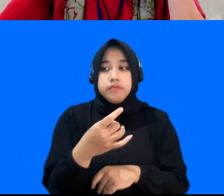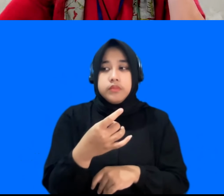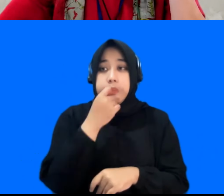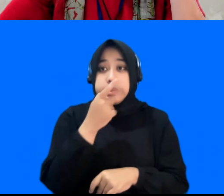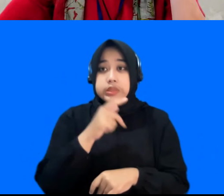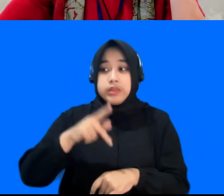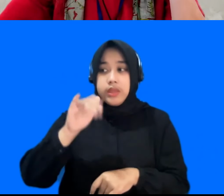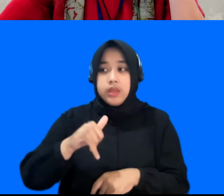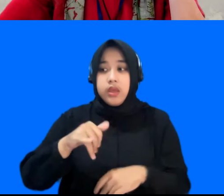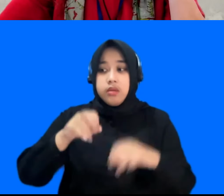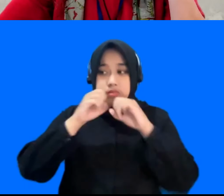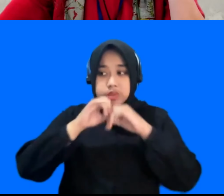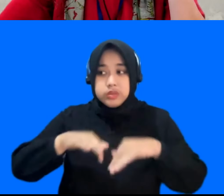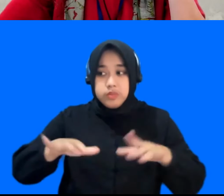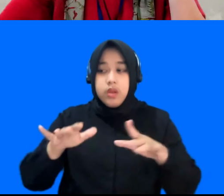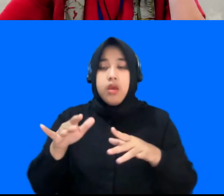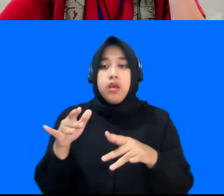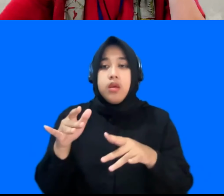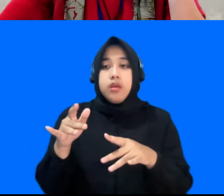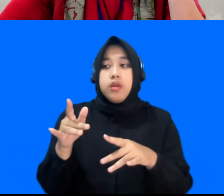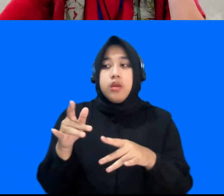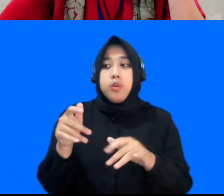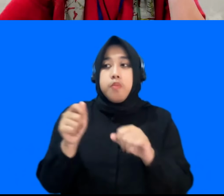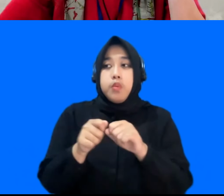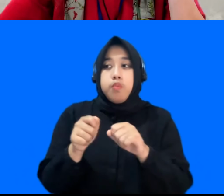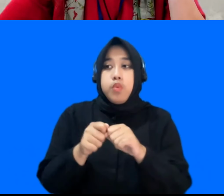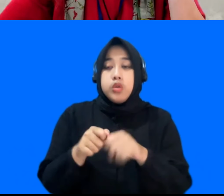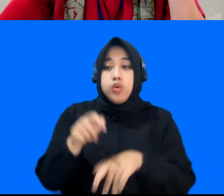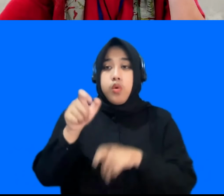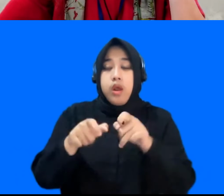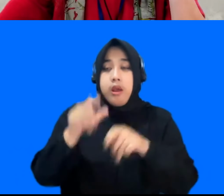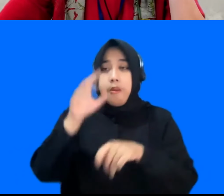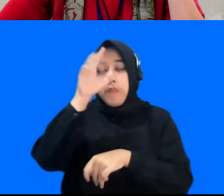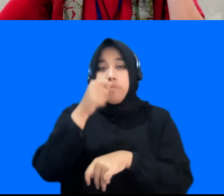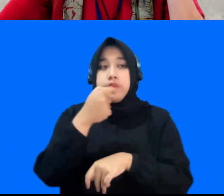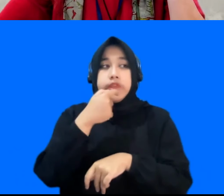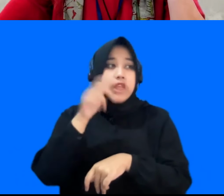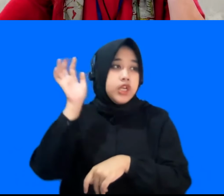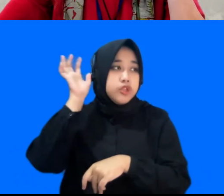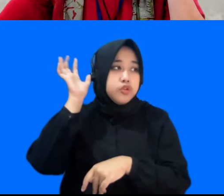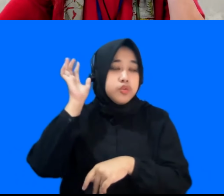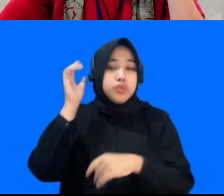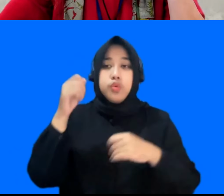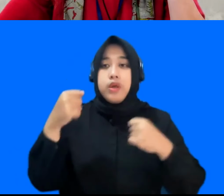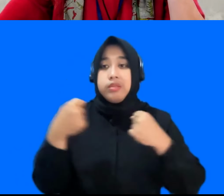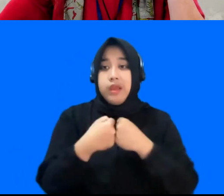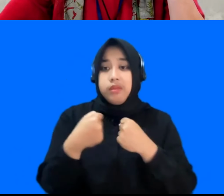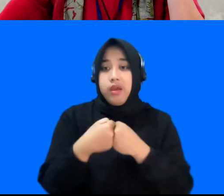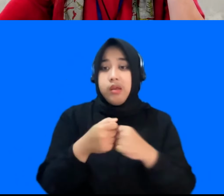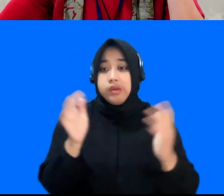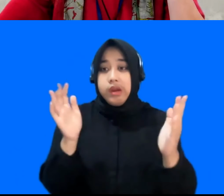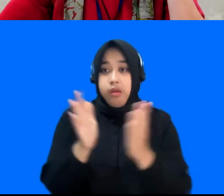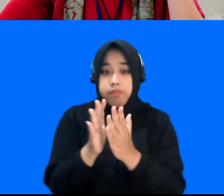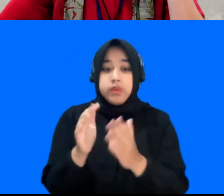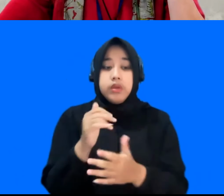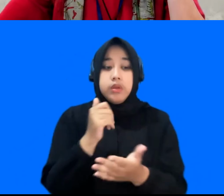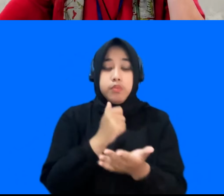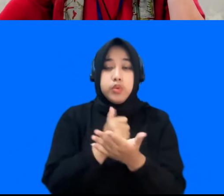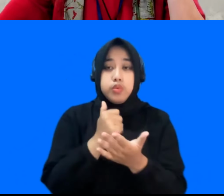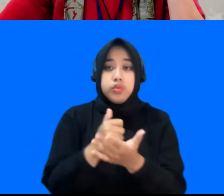to get people to understand the issues and challenges and be involved. Right. And in terms of the knowledge, the technical